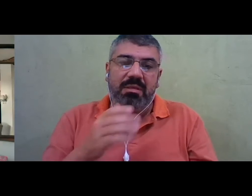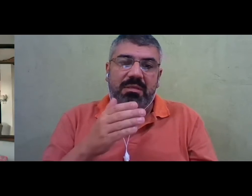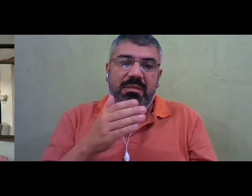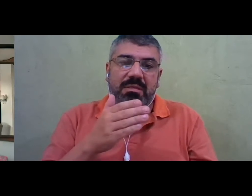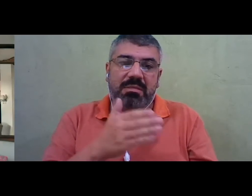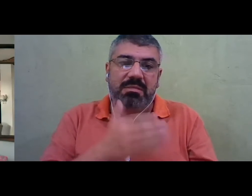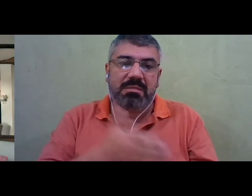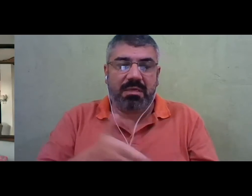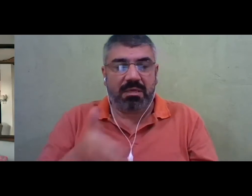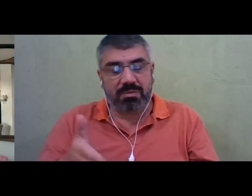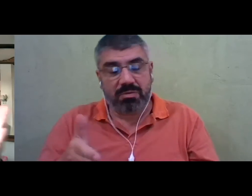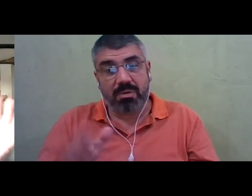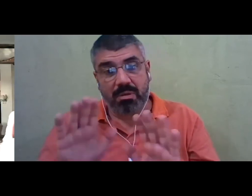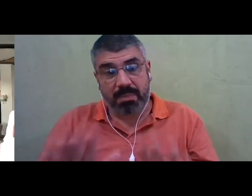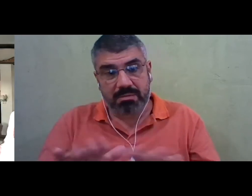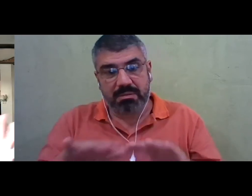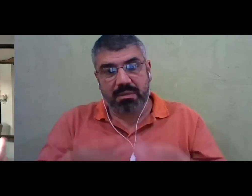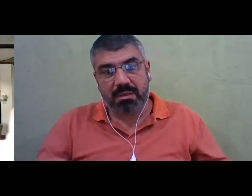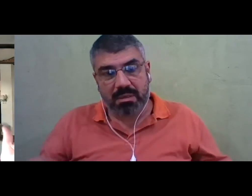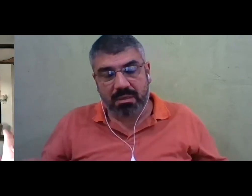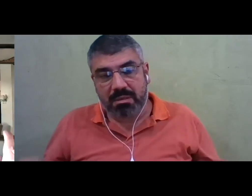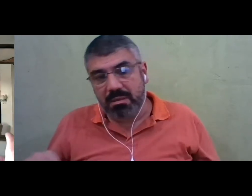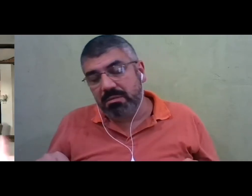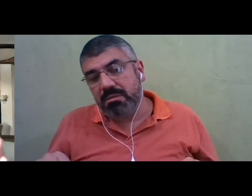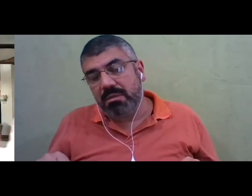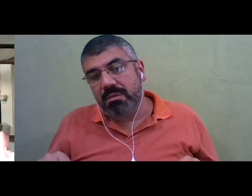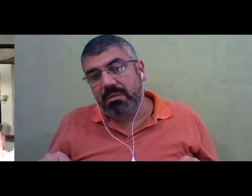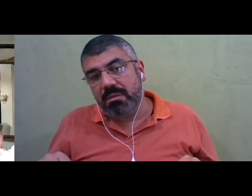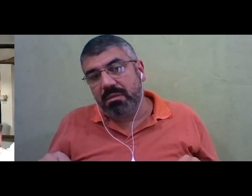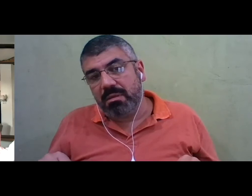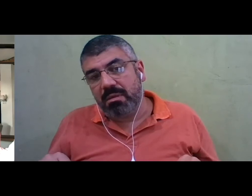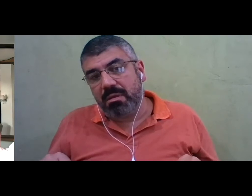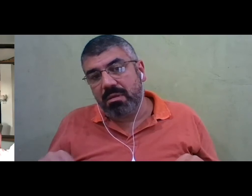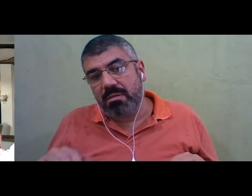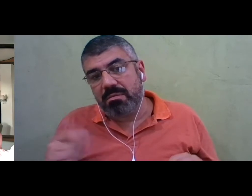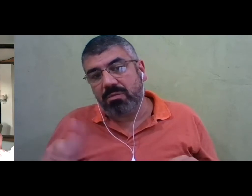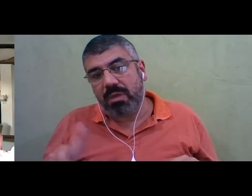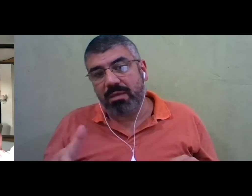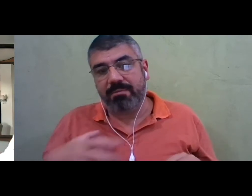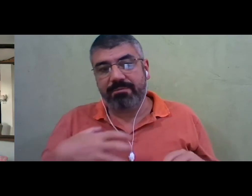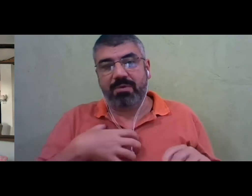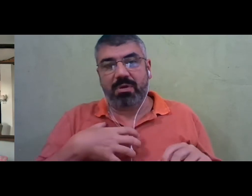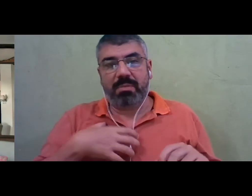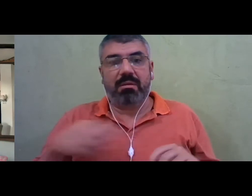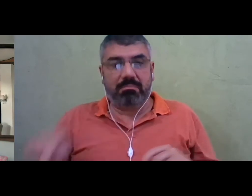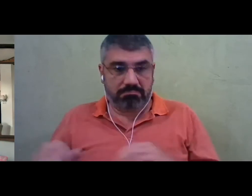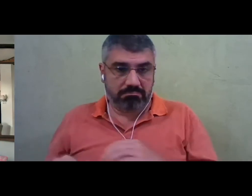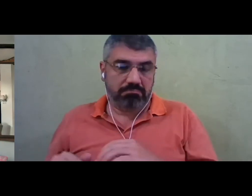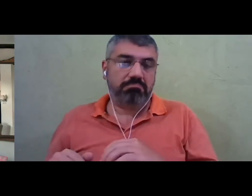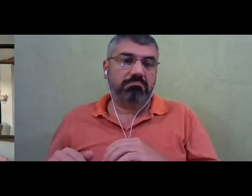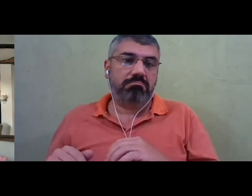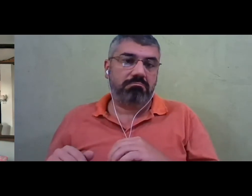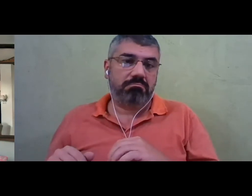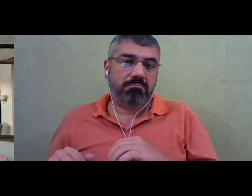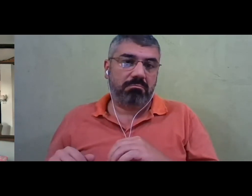right? Whereas the world grows its own way. It has no model that it has to fit into, but it shares this